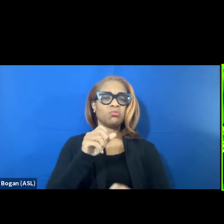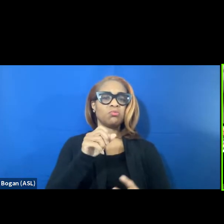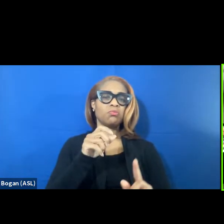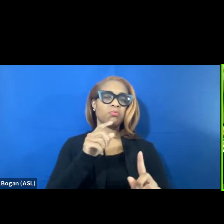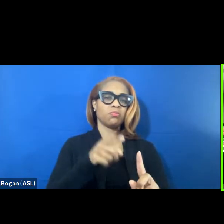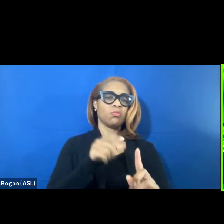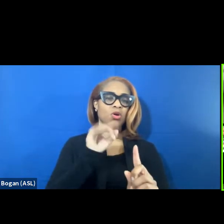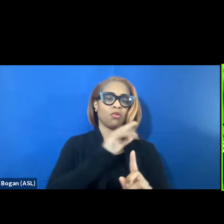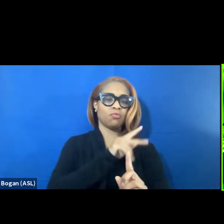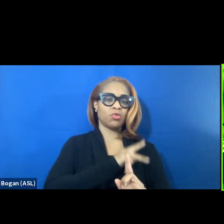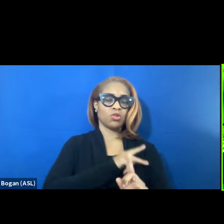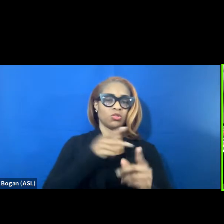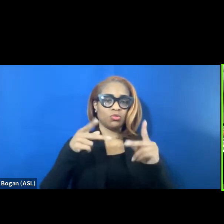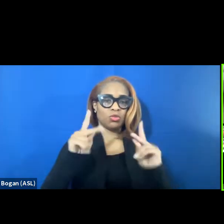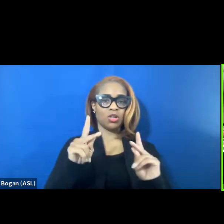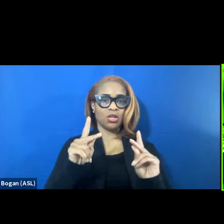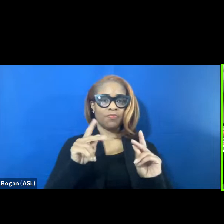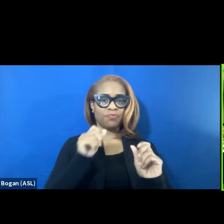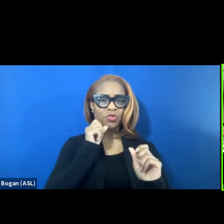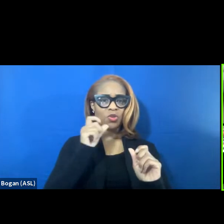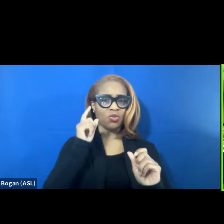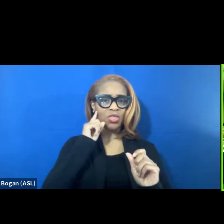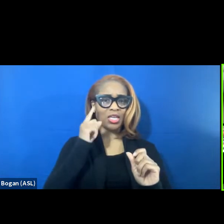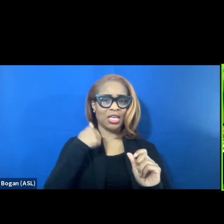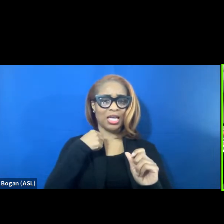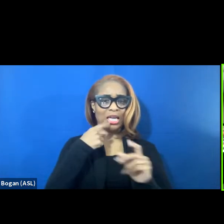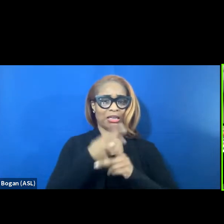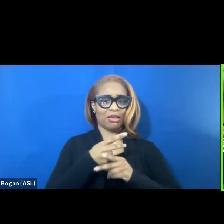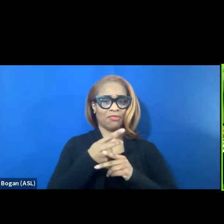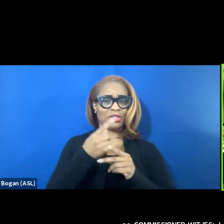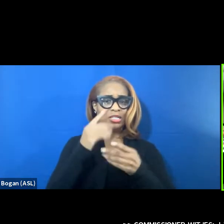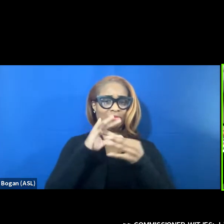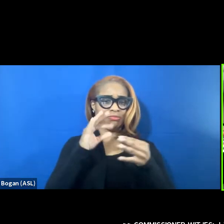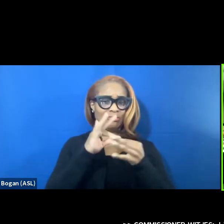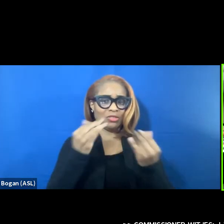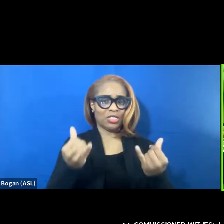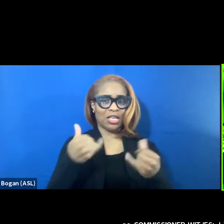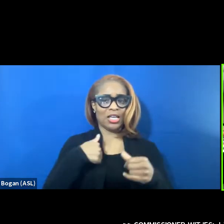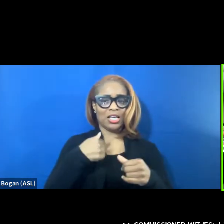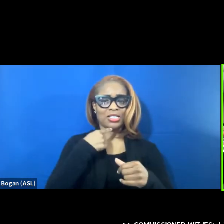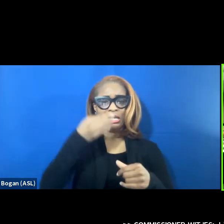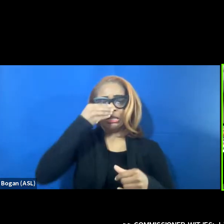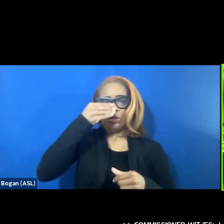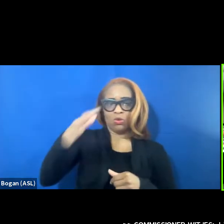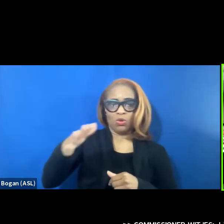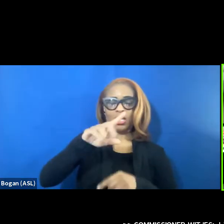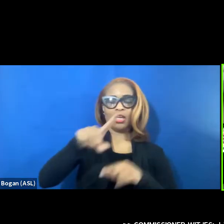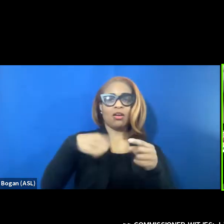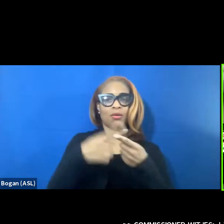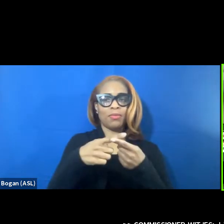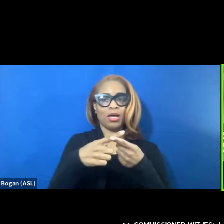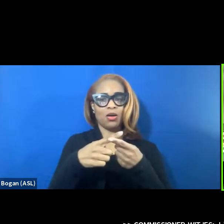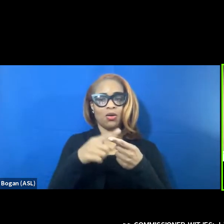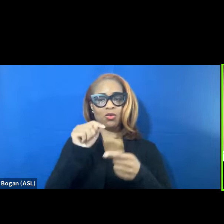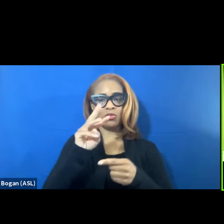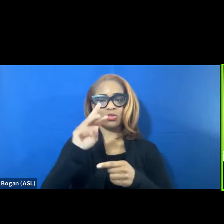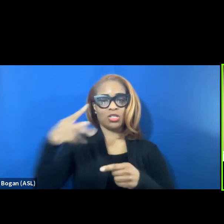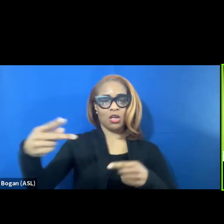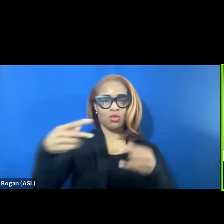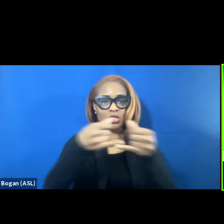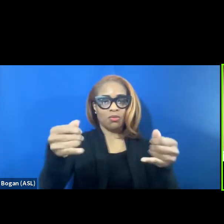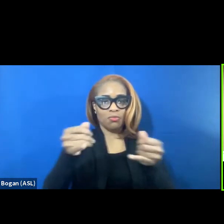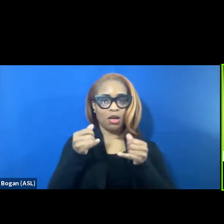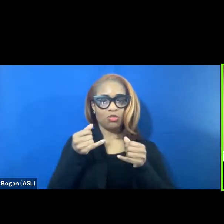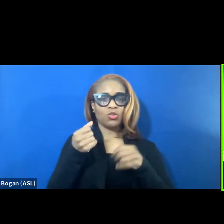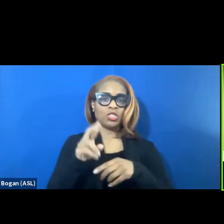privilege here i don't think i chose my words too carefully earlier today when i said i didn't care about township boundaries or